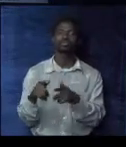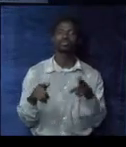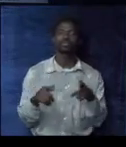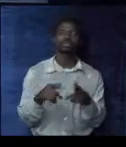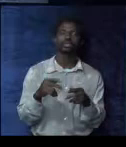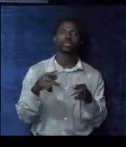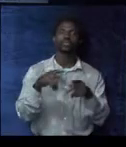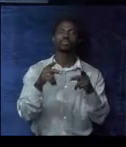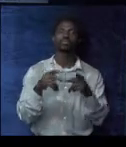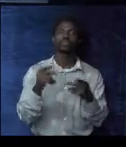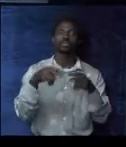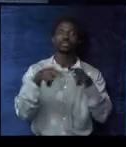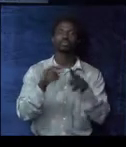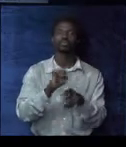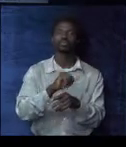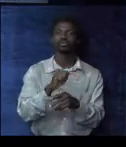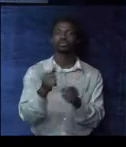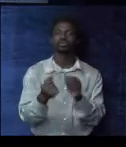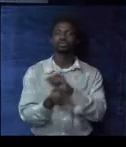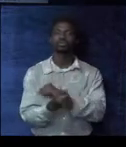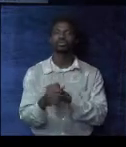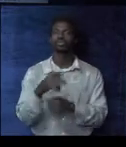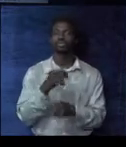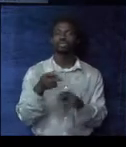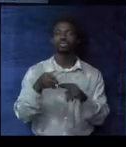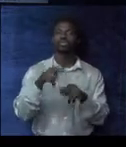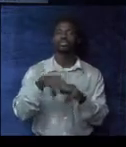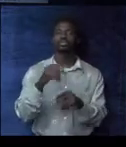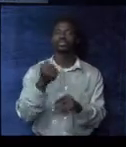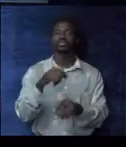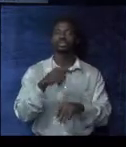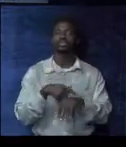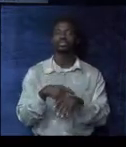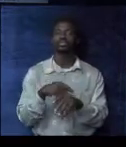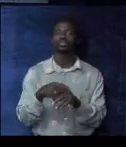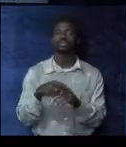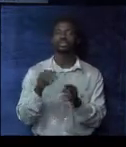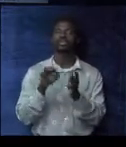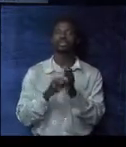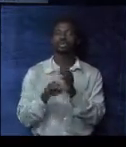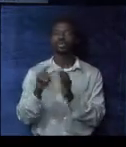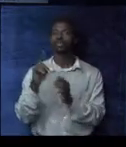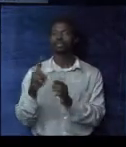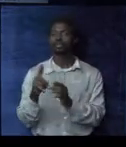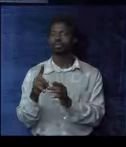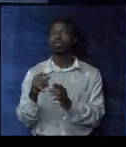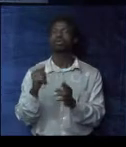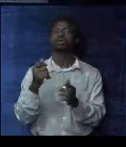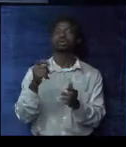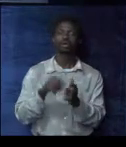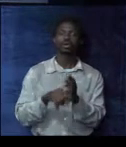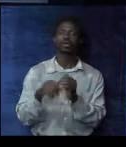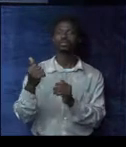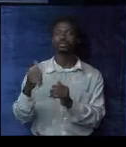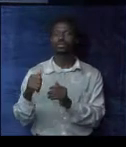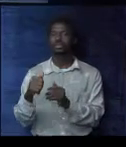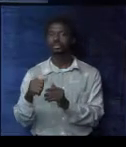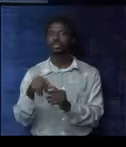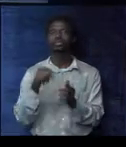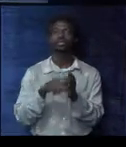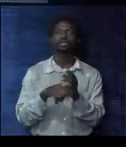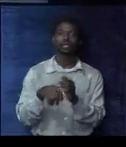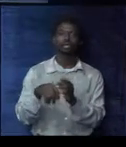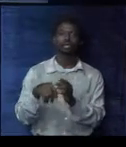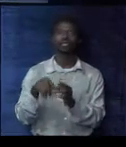the place value changes and increases 10 times. So you start counting in ones, then you start counting in tens, and then 10 times 10, 10 in